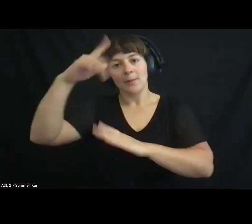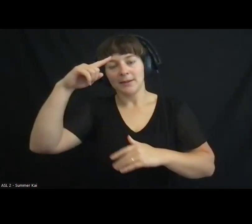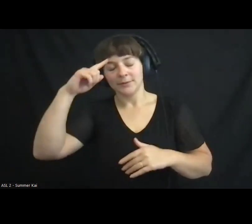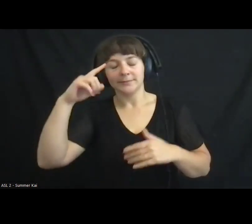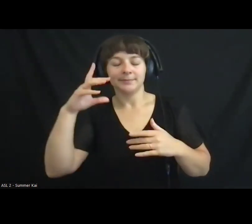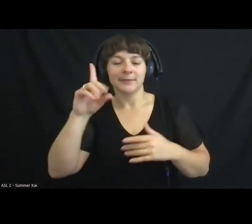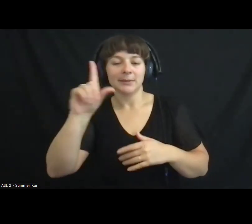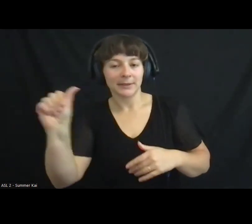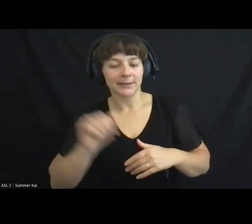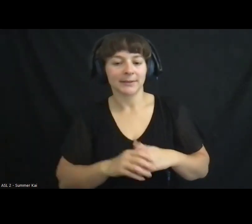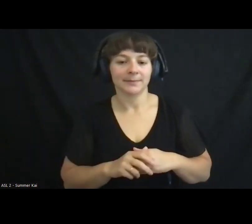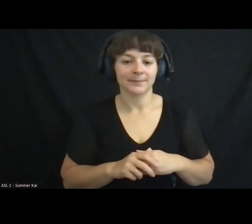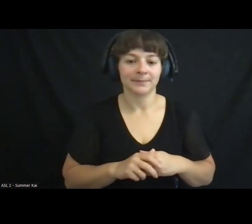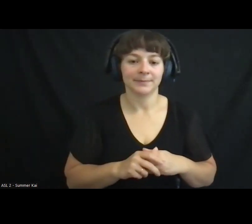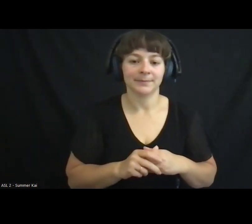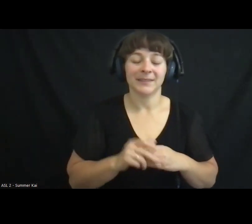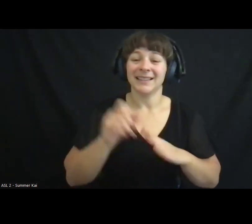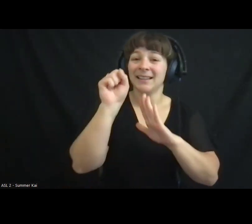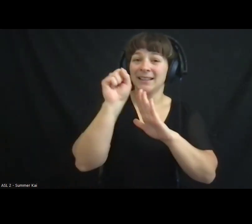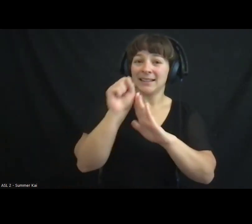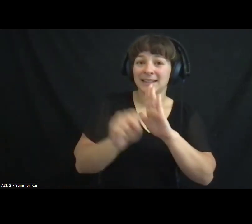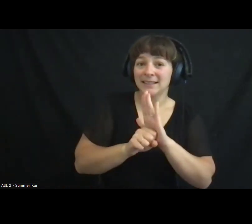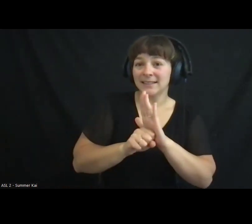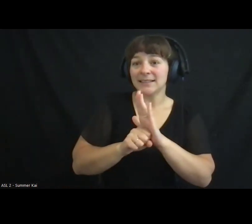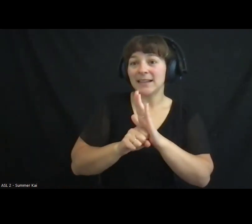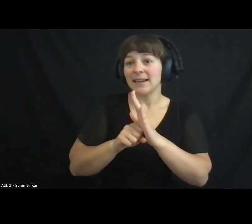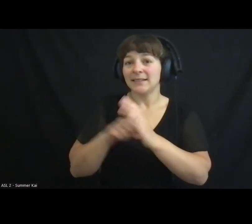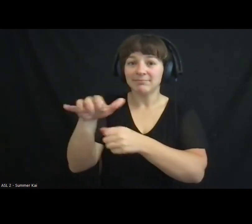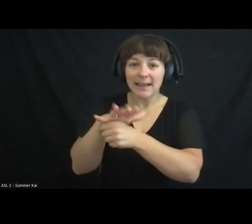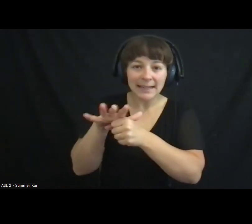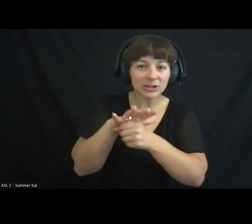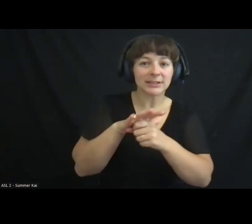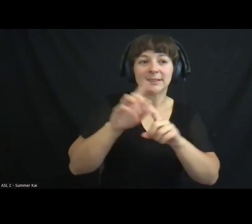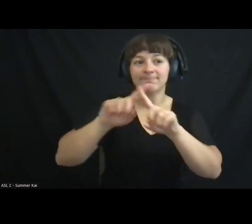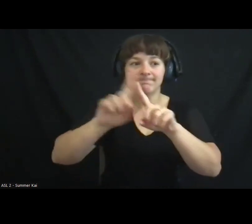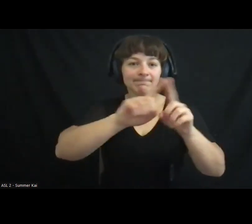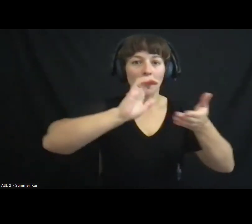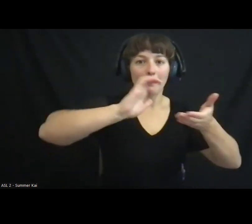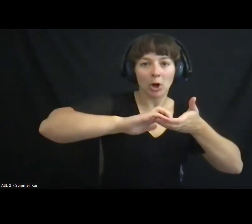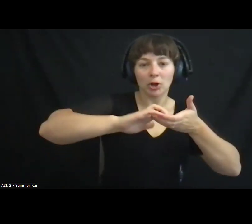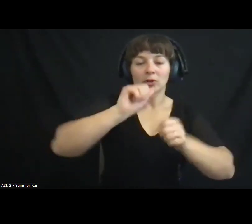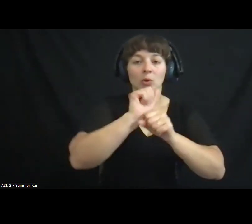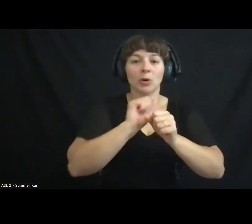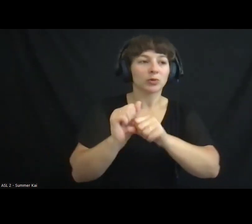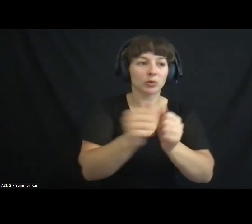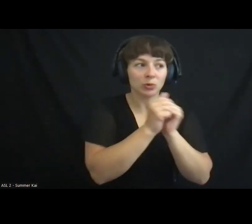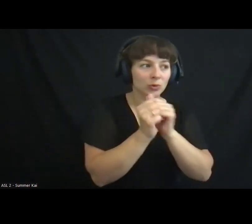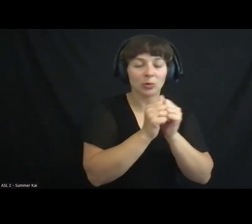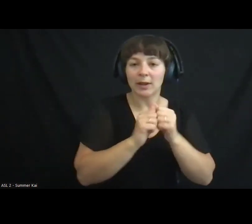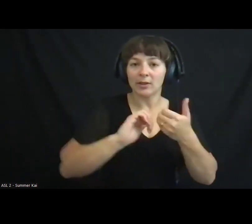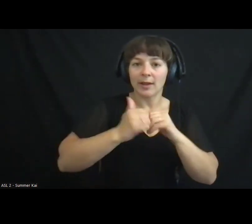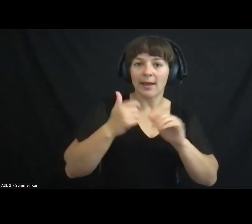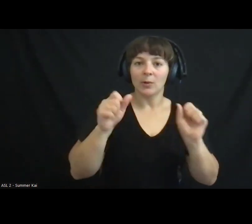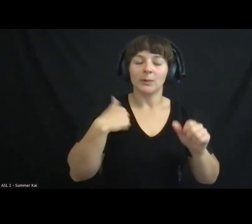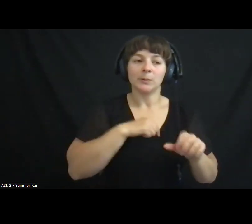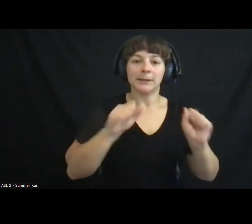now, and state entities and partners are all working together on the best ways that we can move forward with